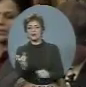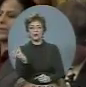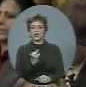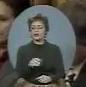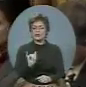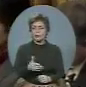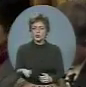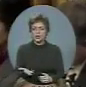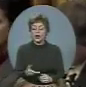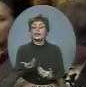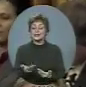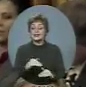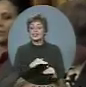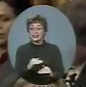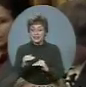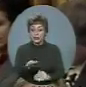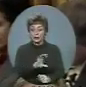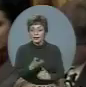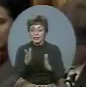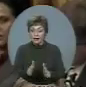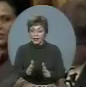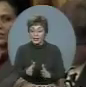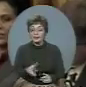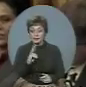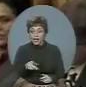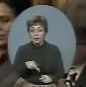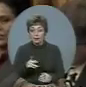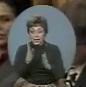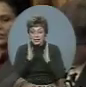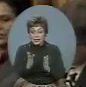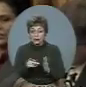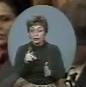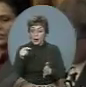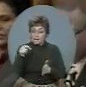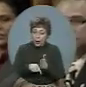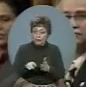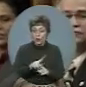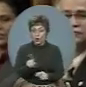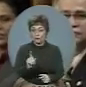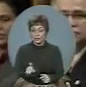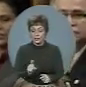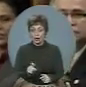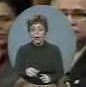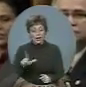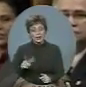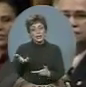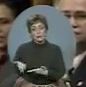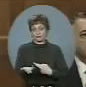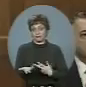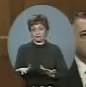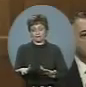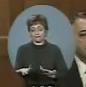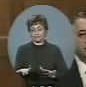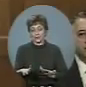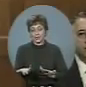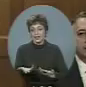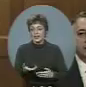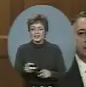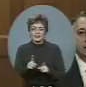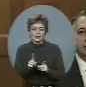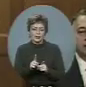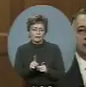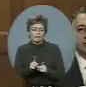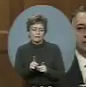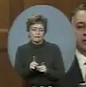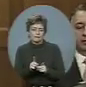serious question. It's a very profound question. They may be trying to dodge and divert, but the fundamental issue remains, Mr. Speaker, what